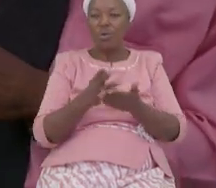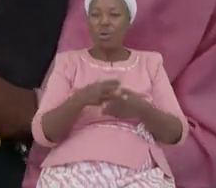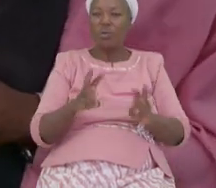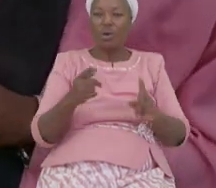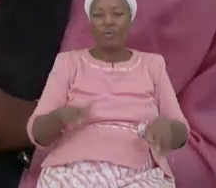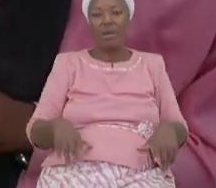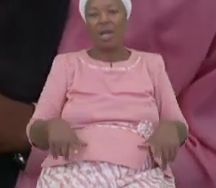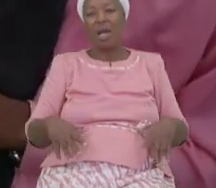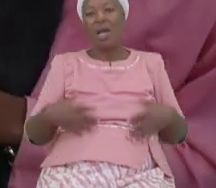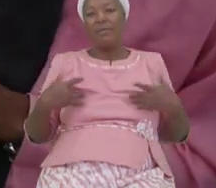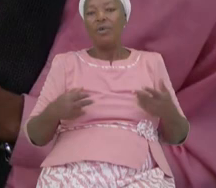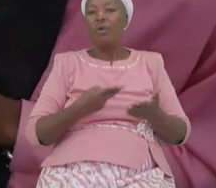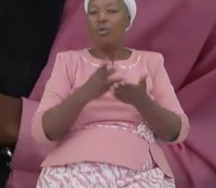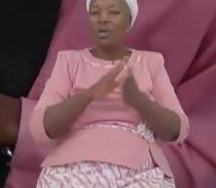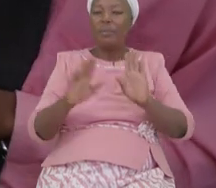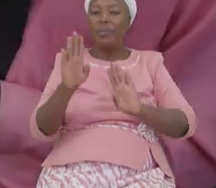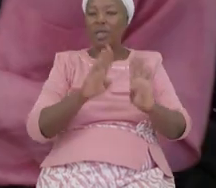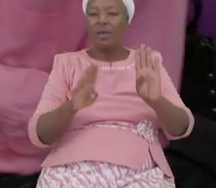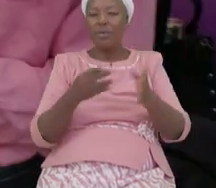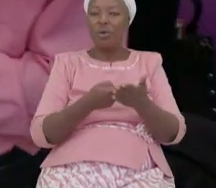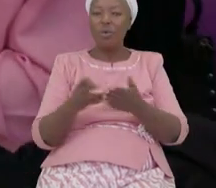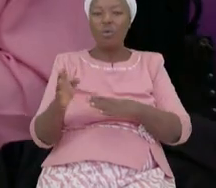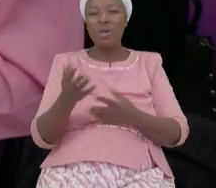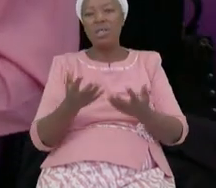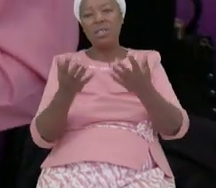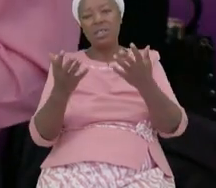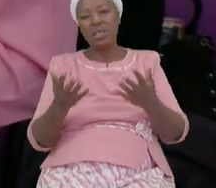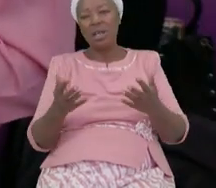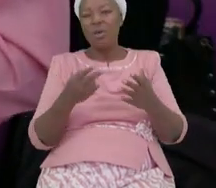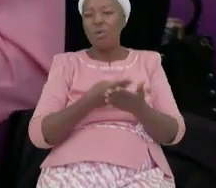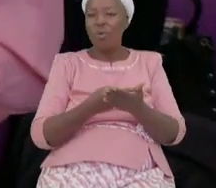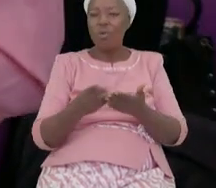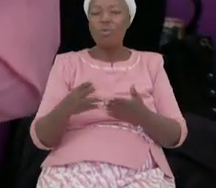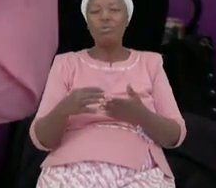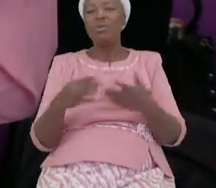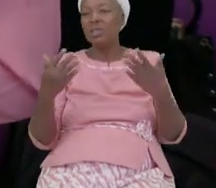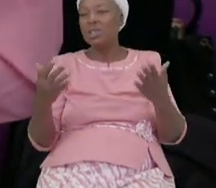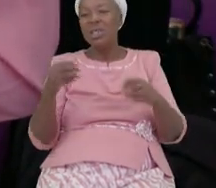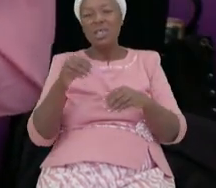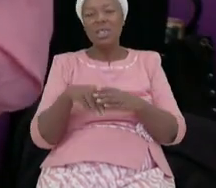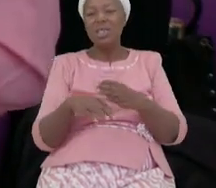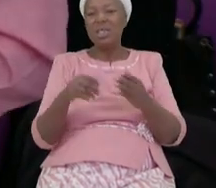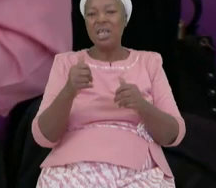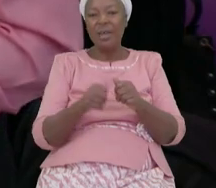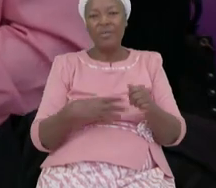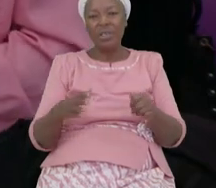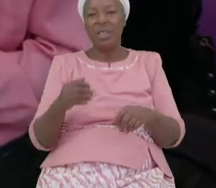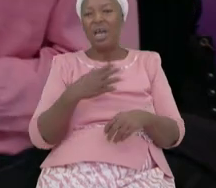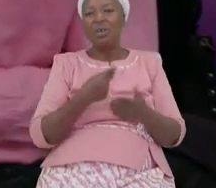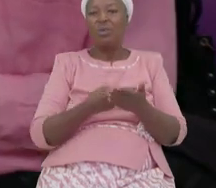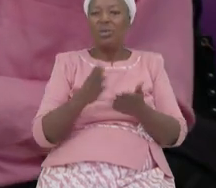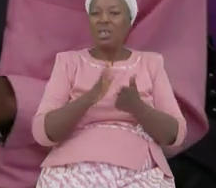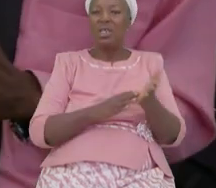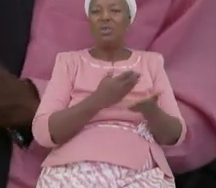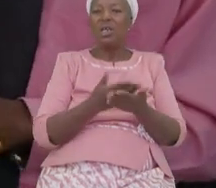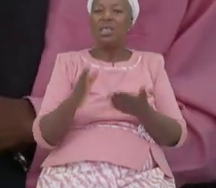holy behavior, holy desires, holy interaction. Holiness in everything and holiness in every